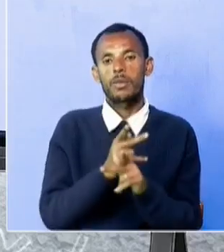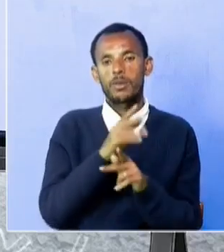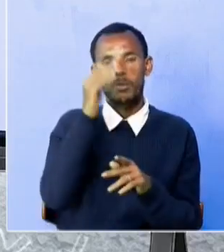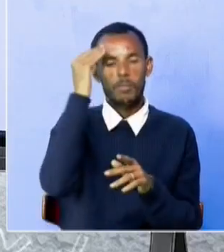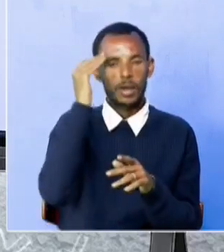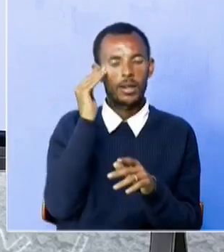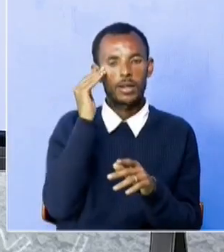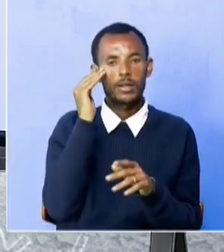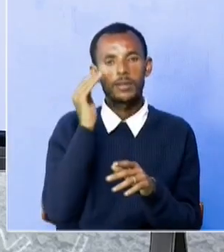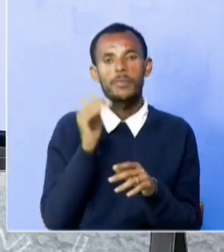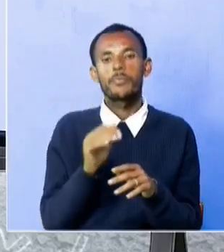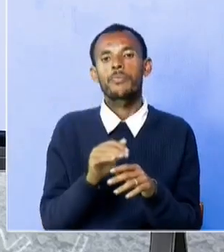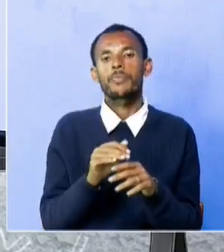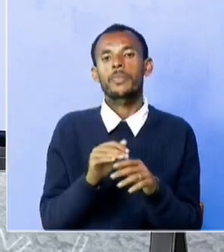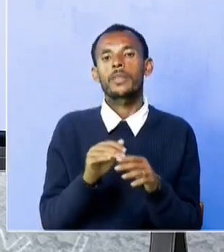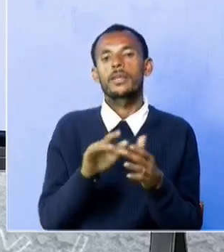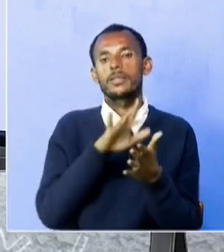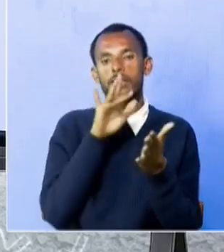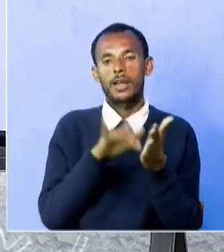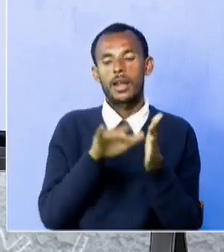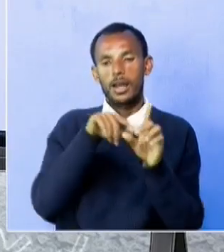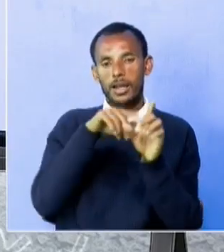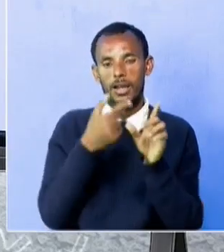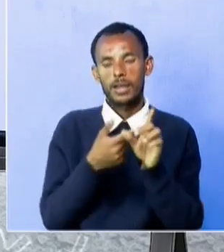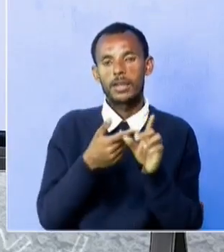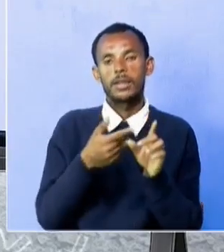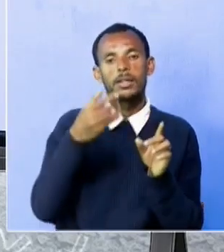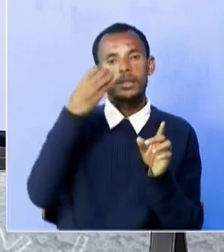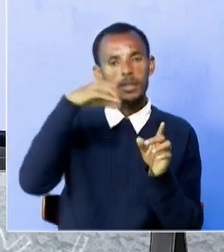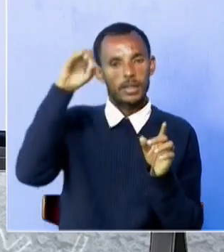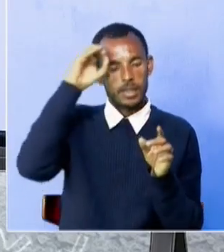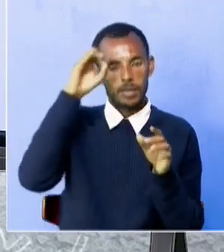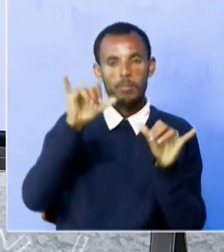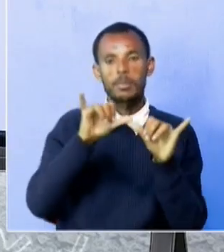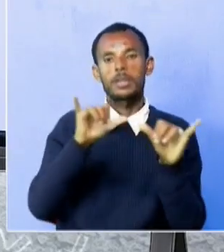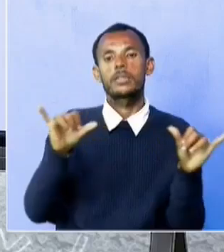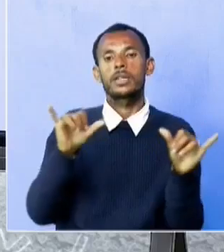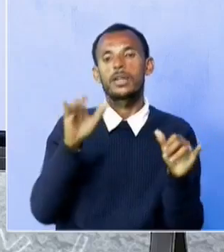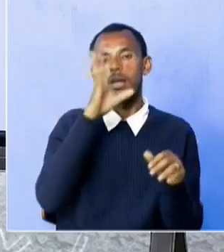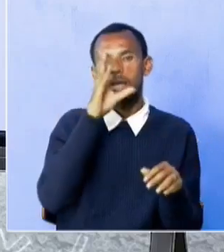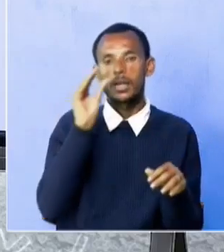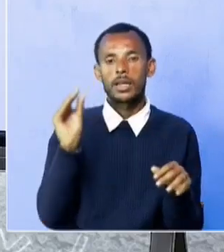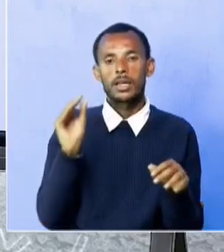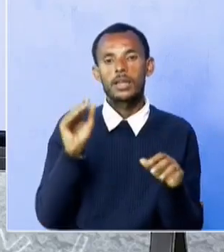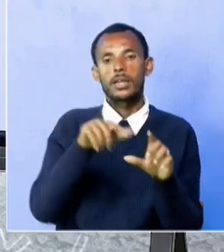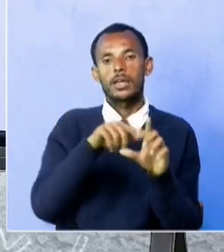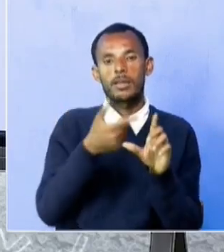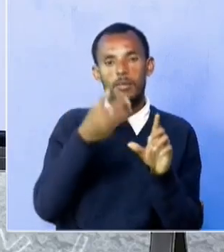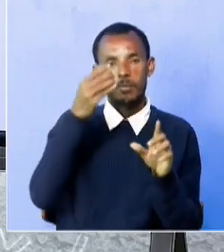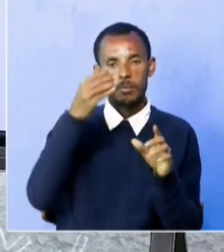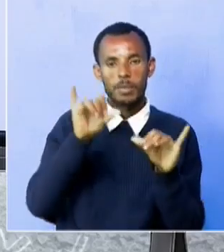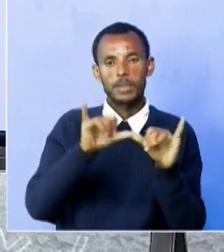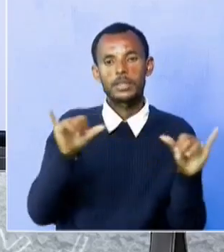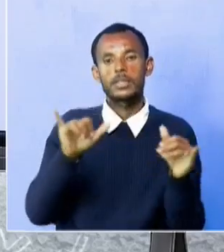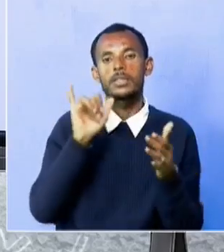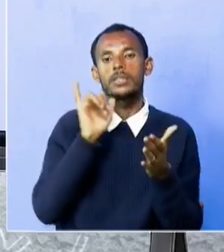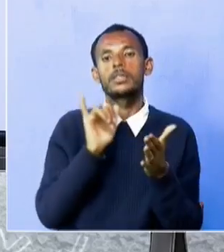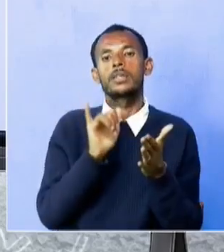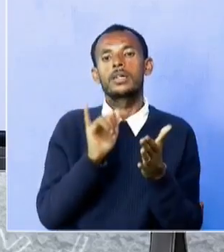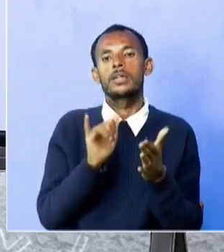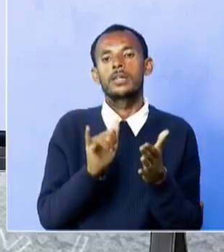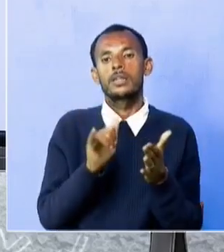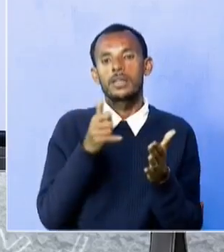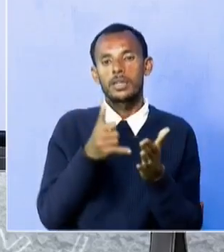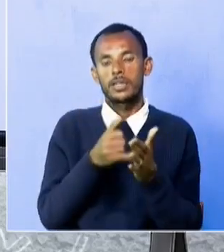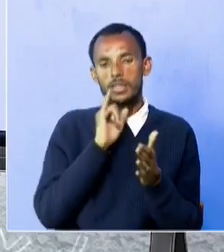that the central angle, the degree measure of the central angle and the degree measure of the arc that subtends it